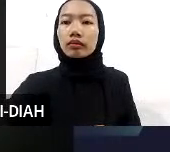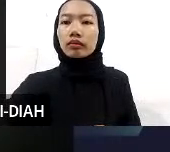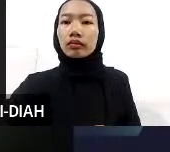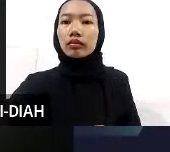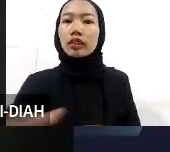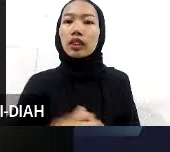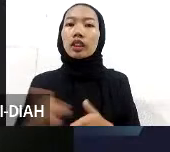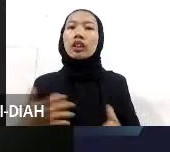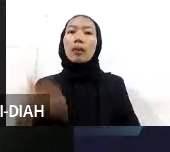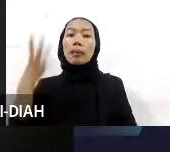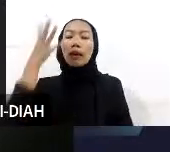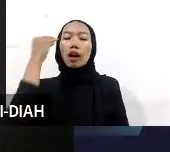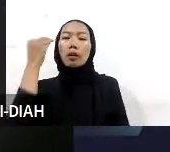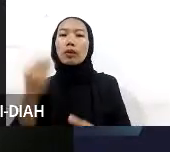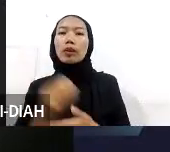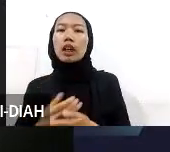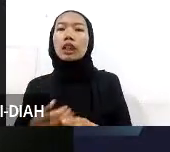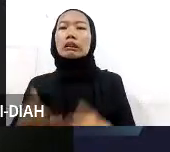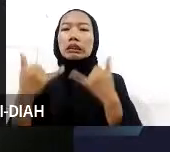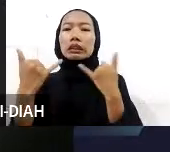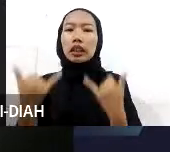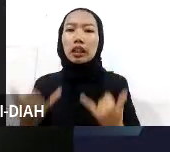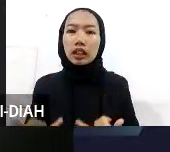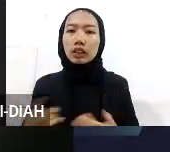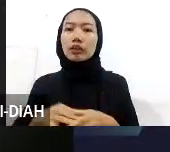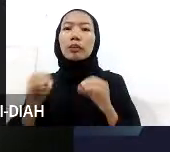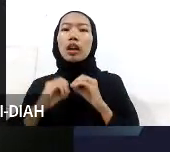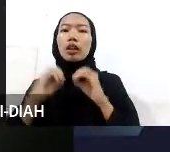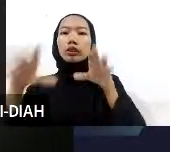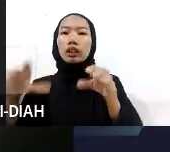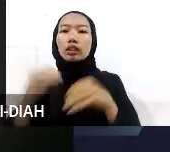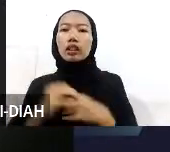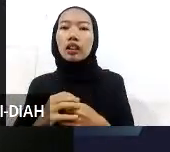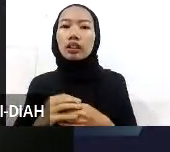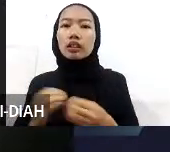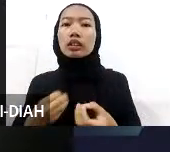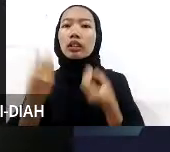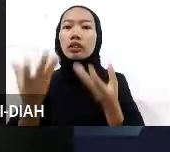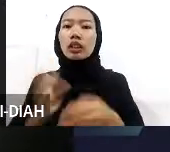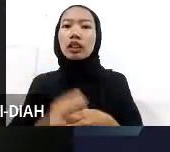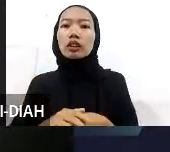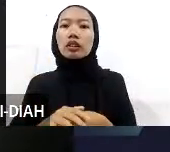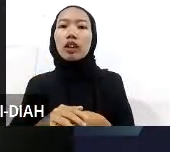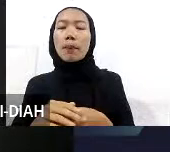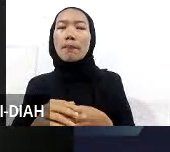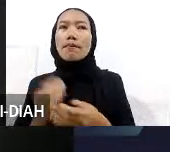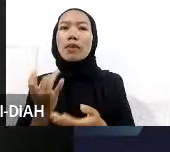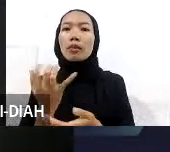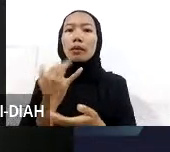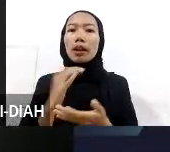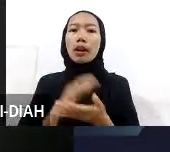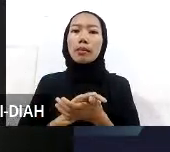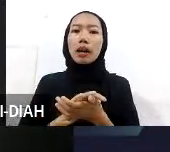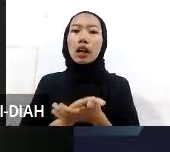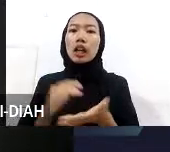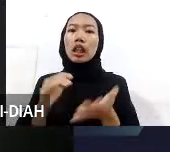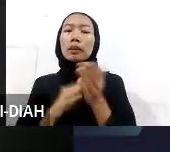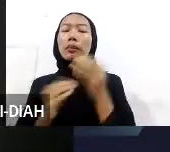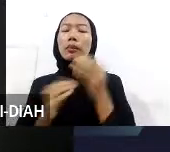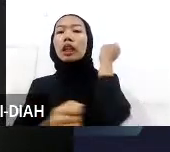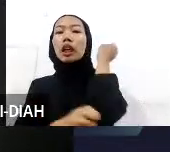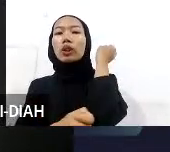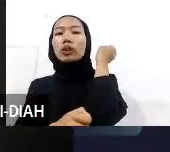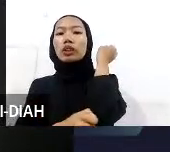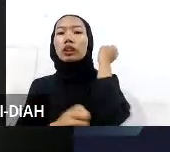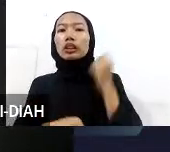well, Anthony, you've been to Australia, and many of you been to your local